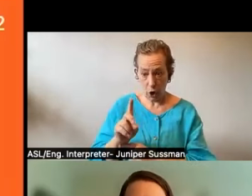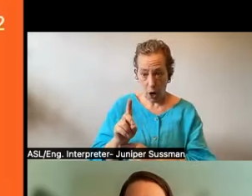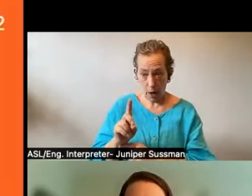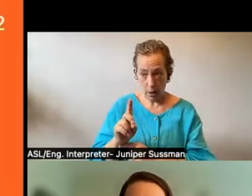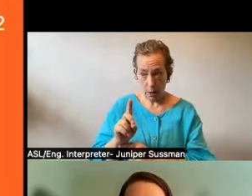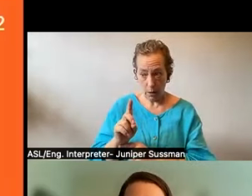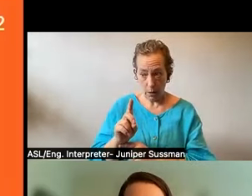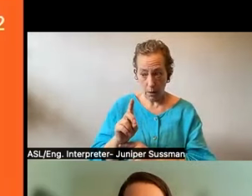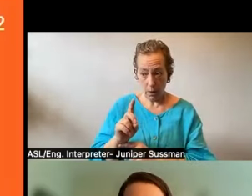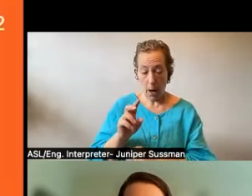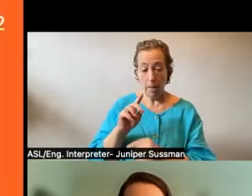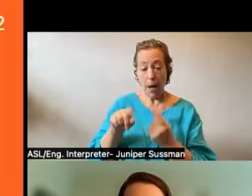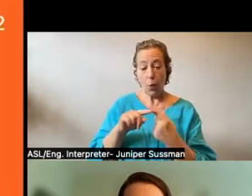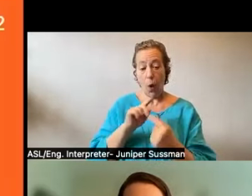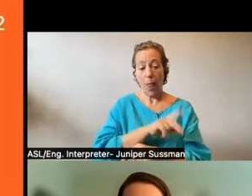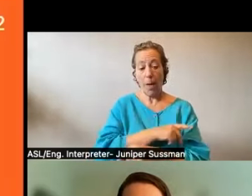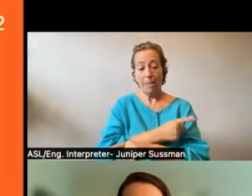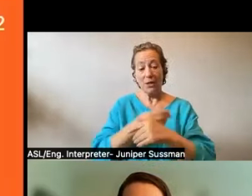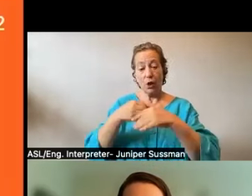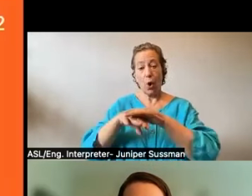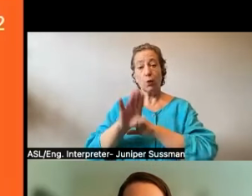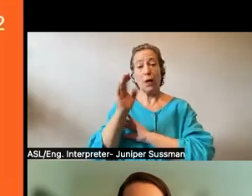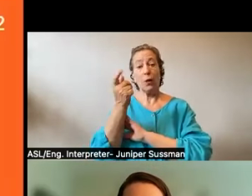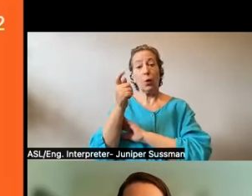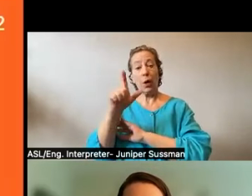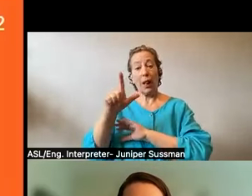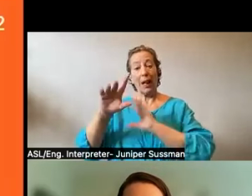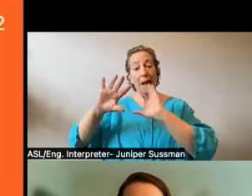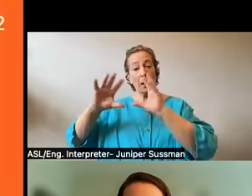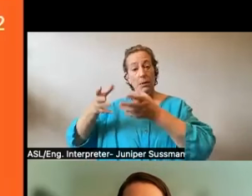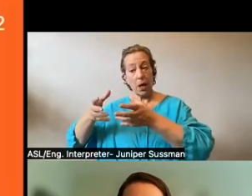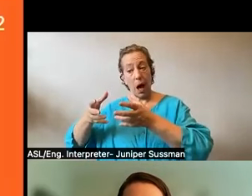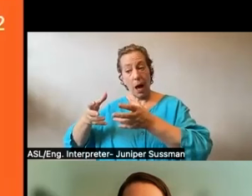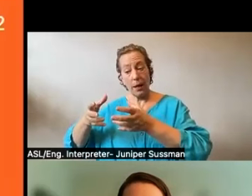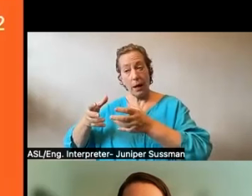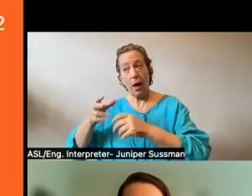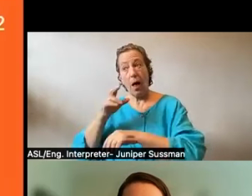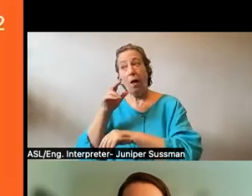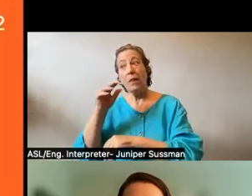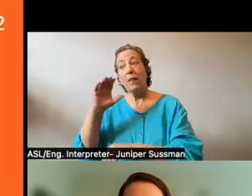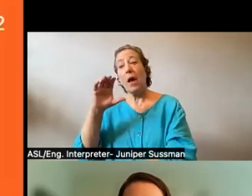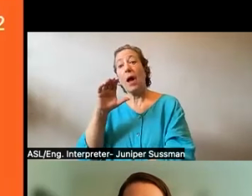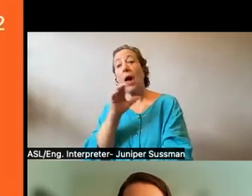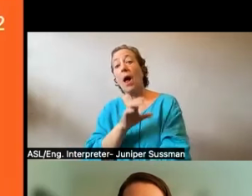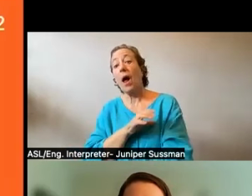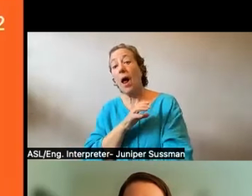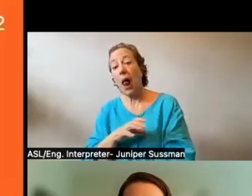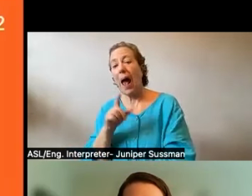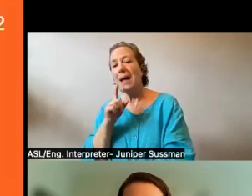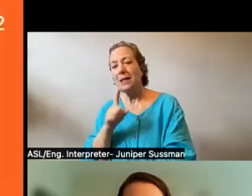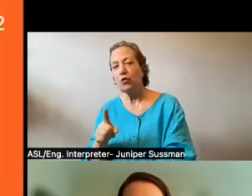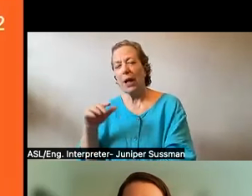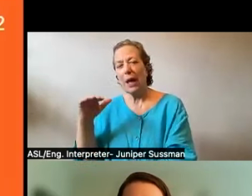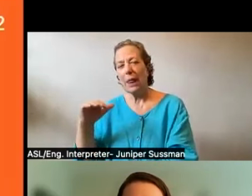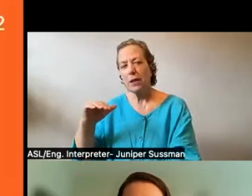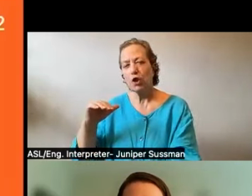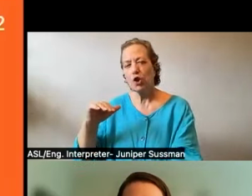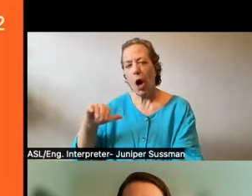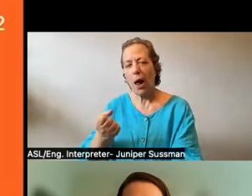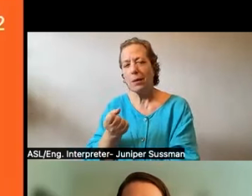the legal side of the partnership, the client is actually the child's parent. And so that doesn't always pose a problem, but at